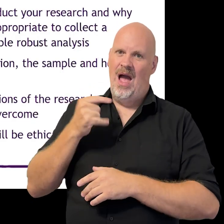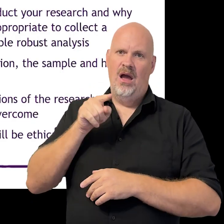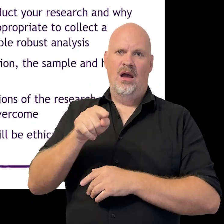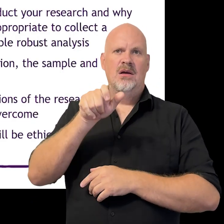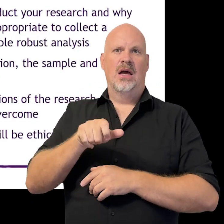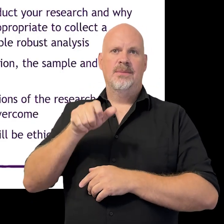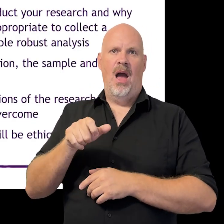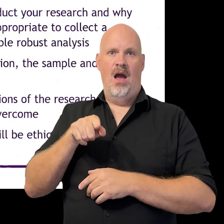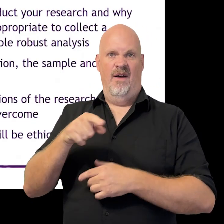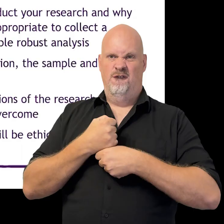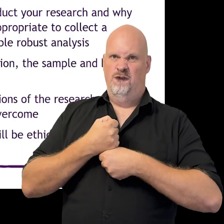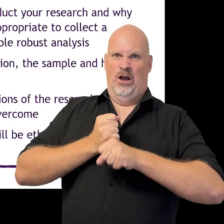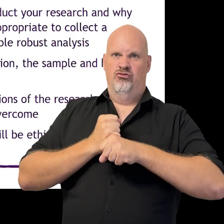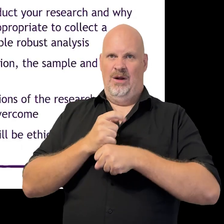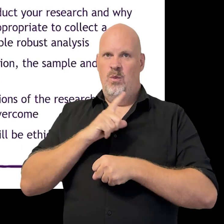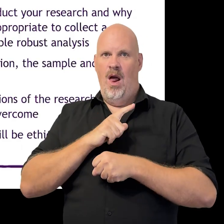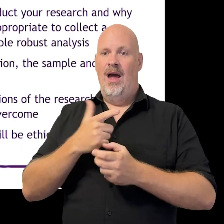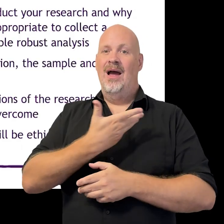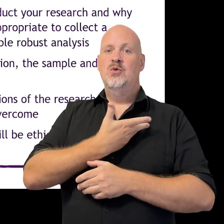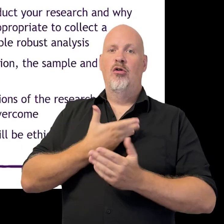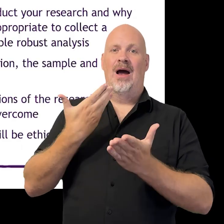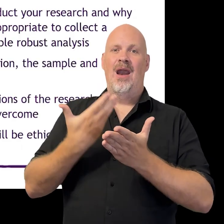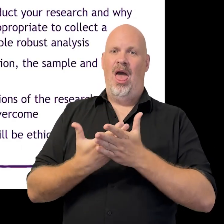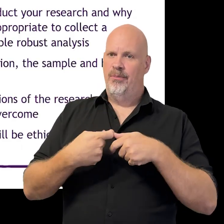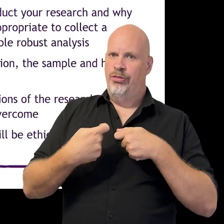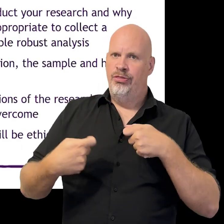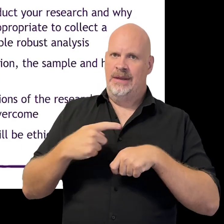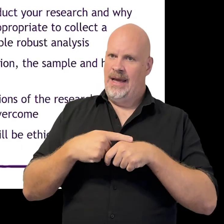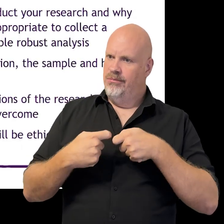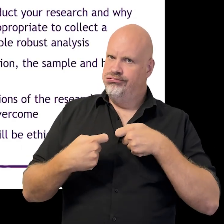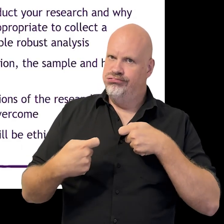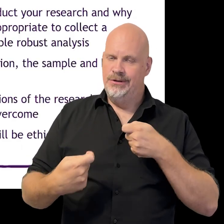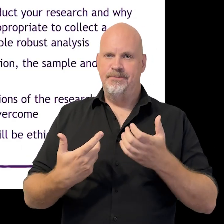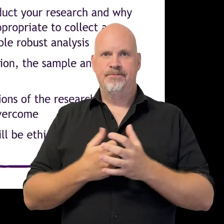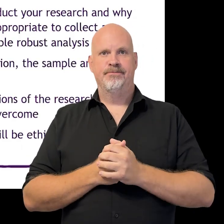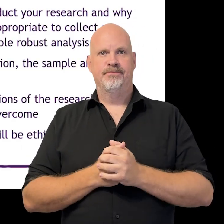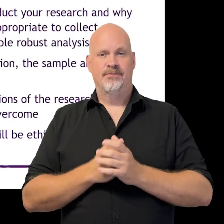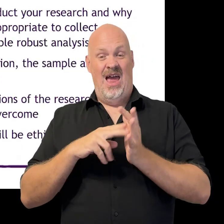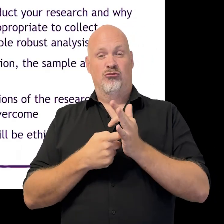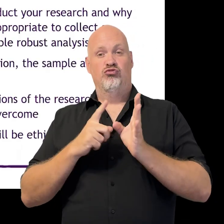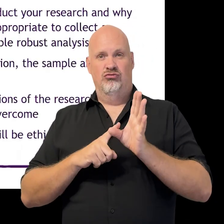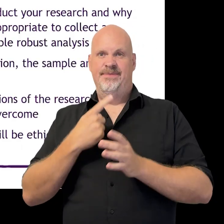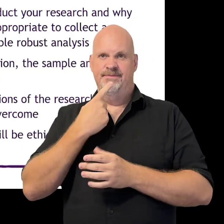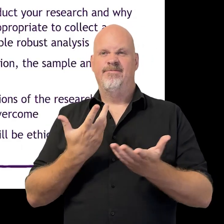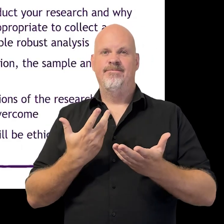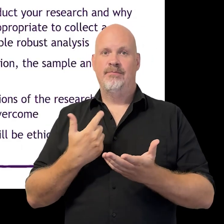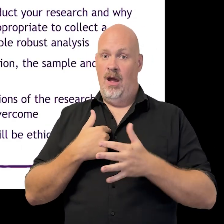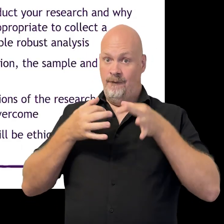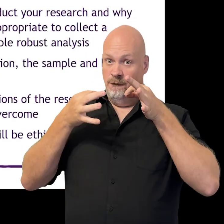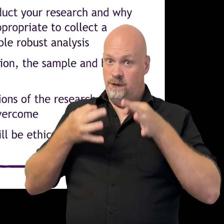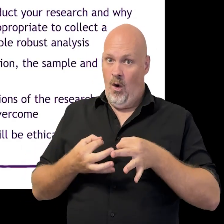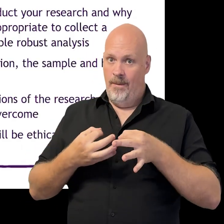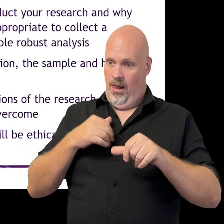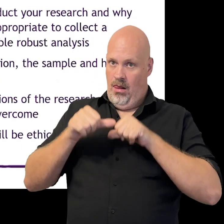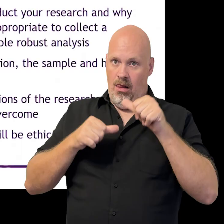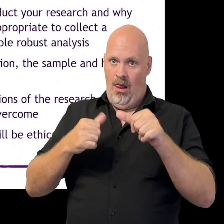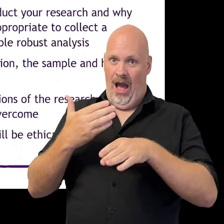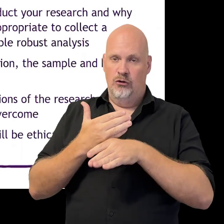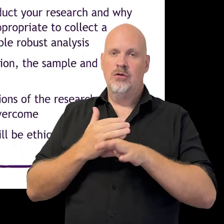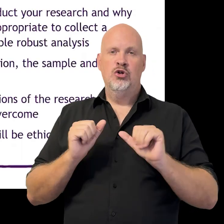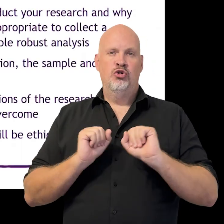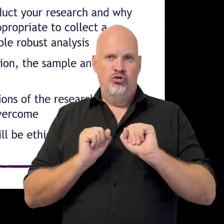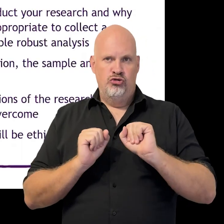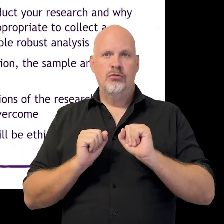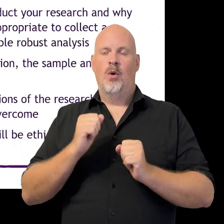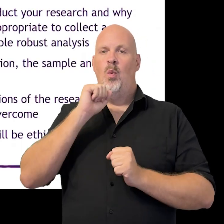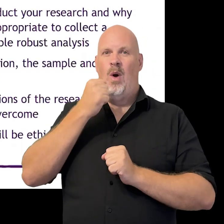So some of you will collect qualitative data, some of you will collect quantitative data, some of you will collect both. So you'll